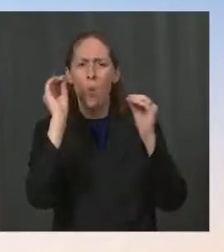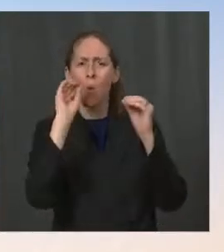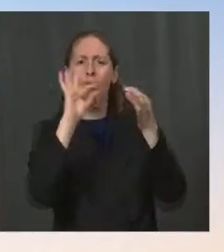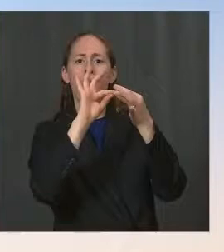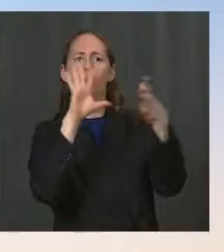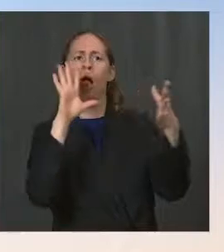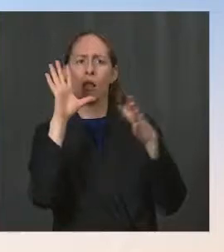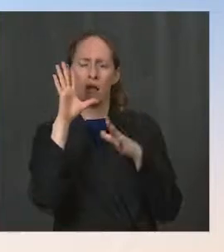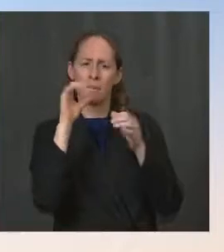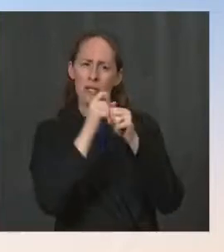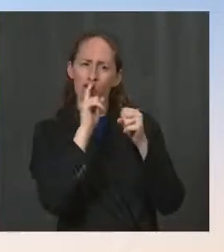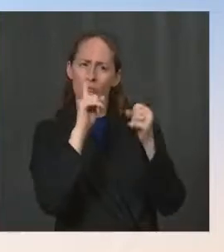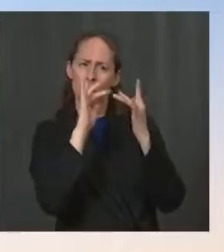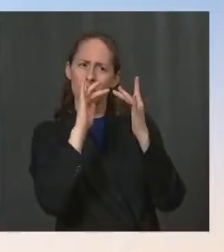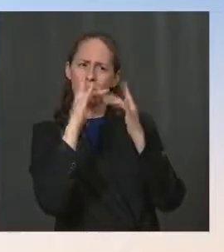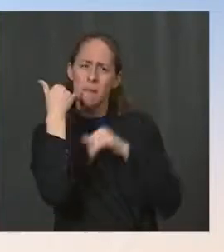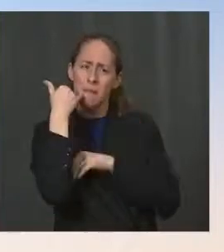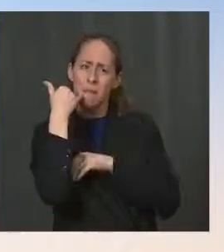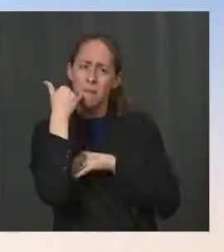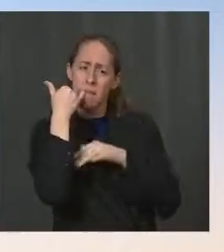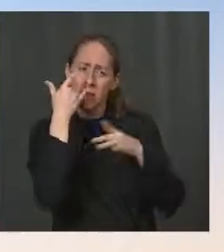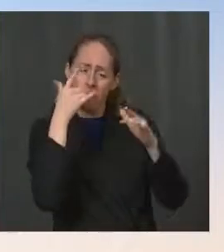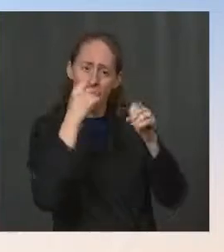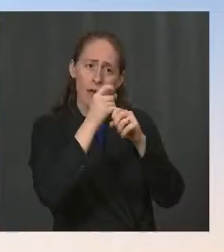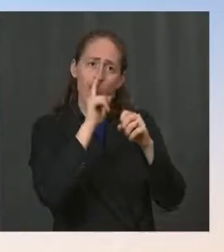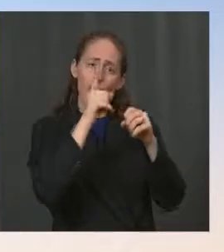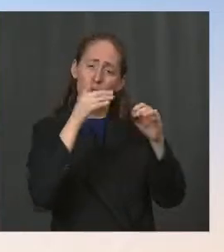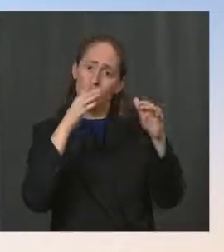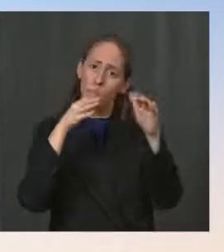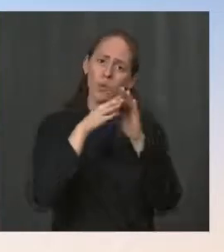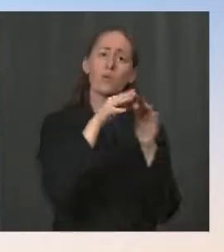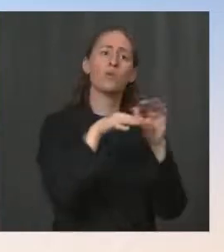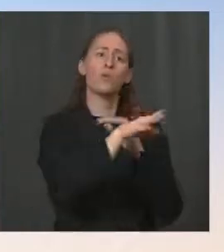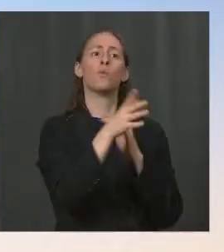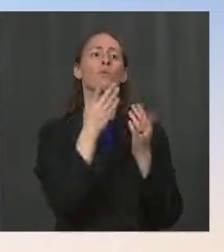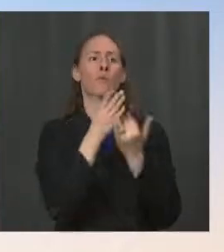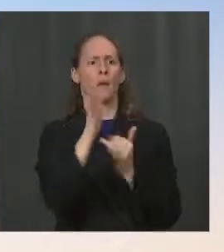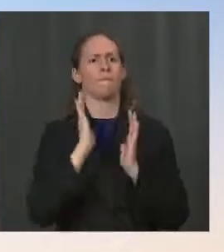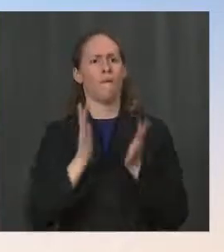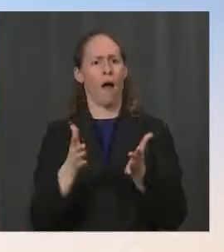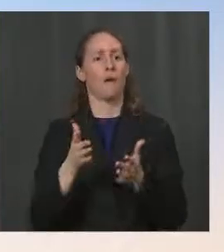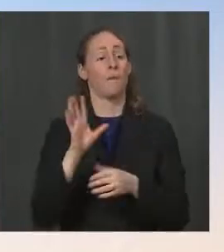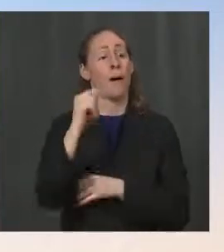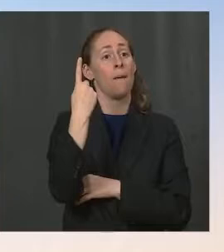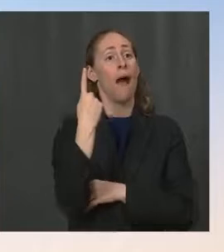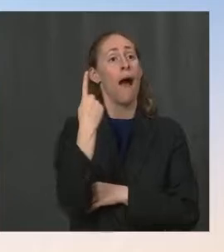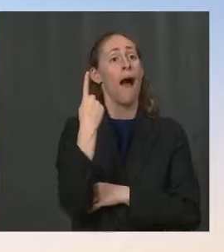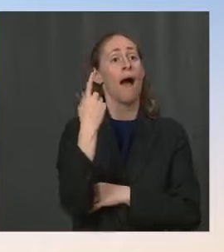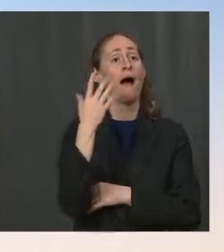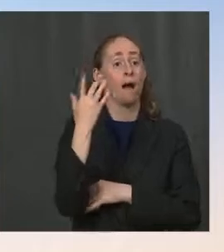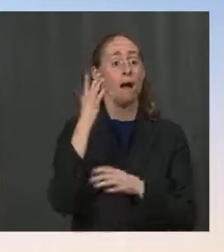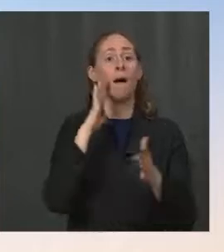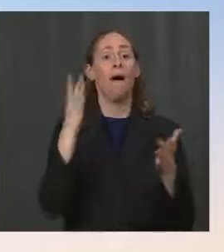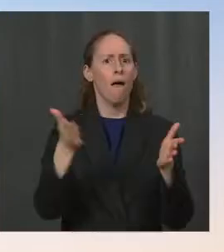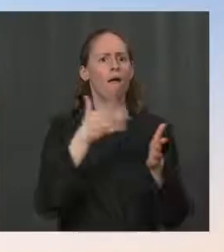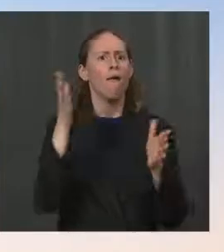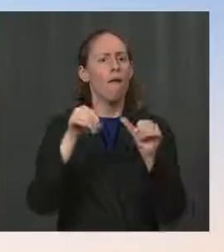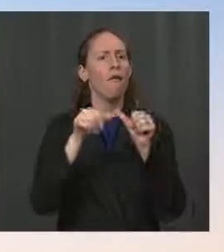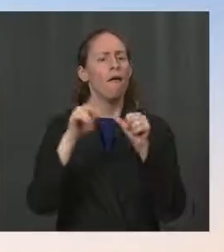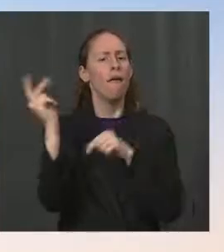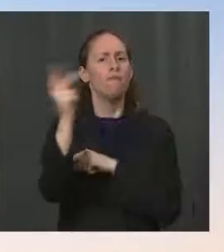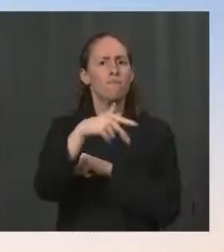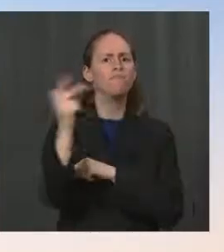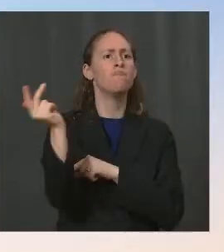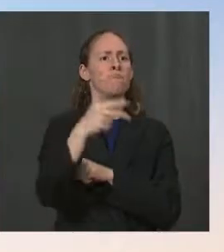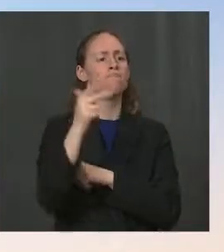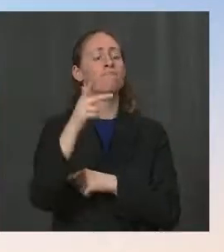incredibly labor-intensive, but effective at resolving problems on the ground, one by one, in challenging environments. In limited cases, and some of this was